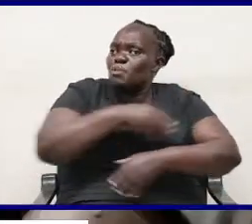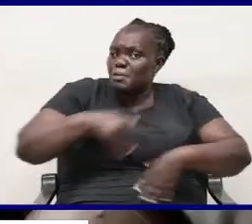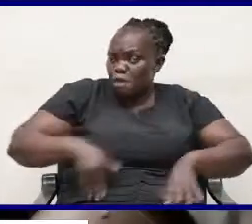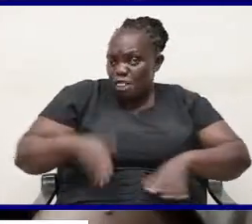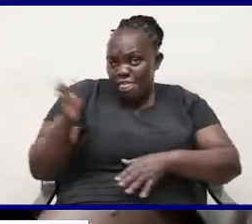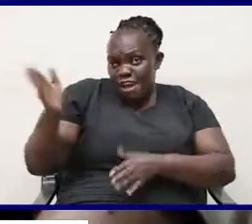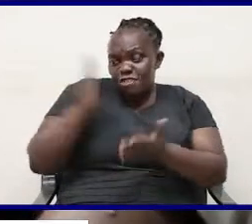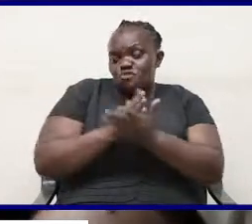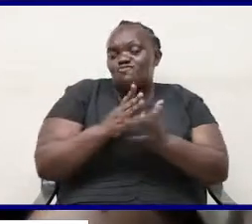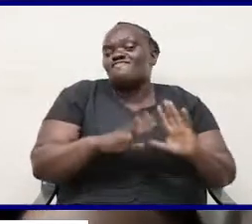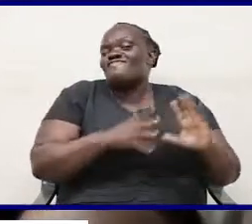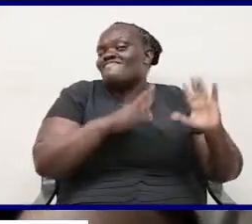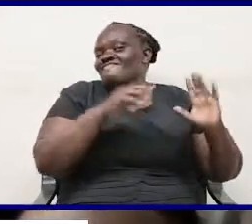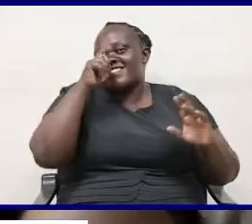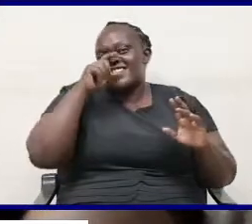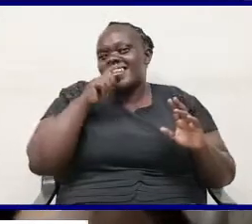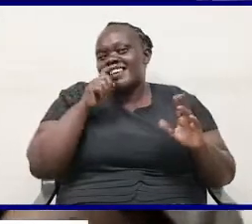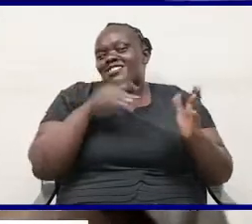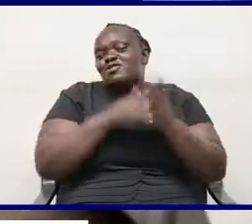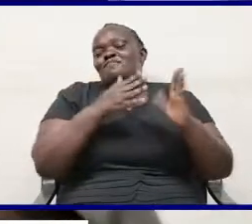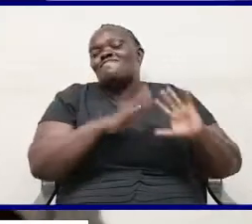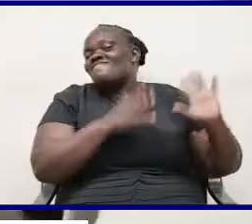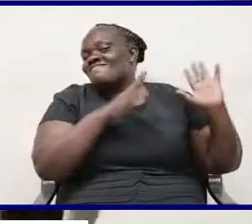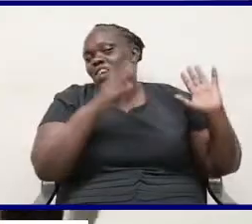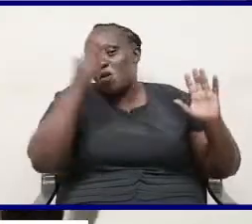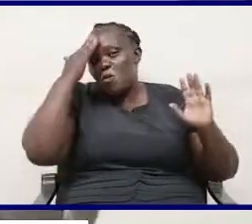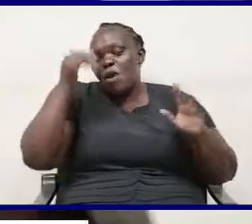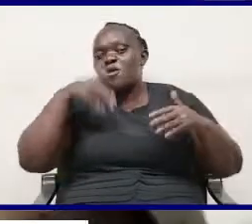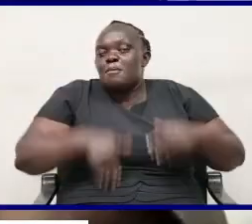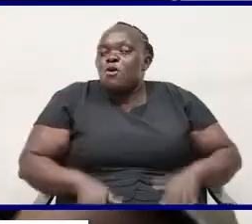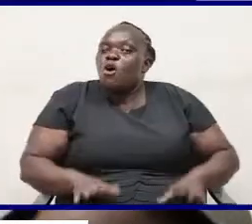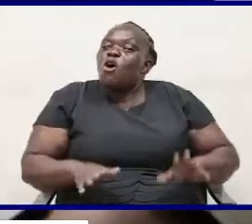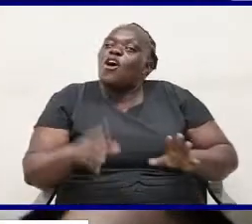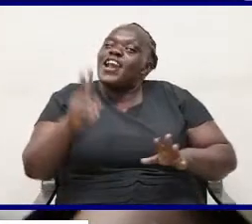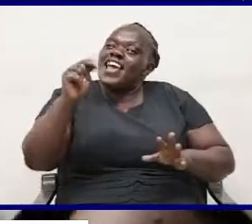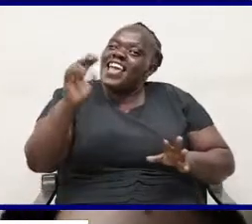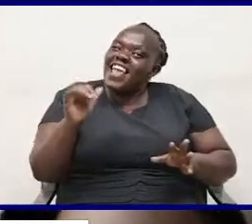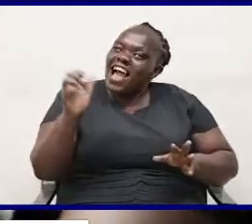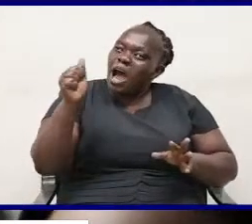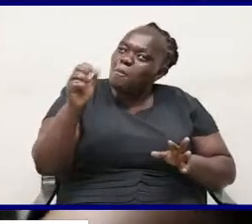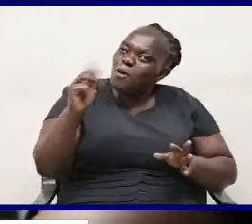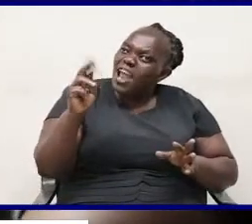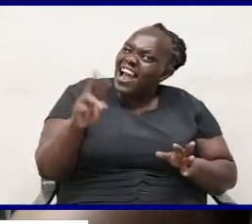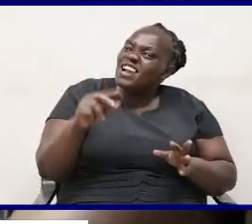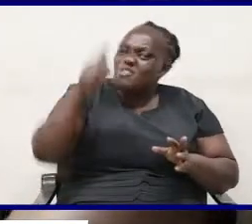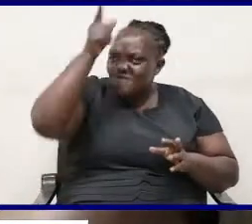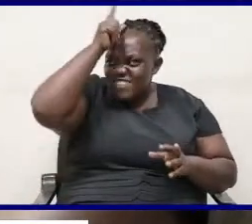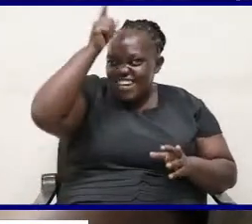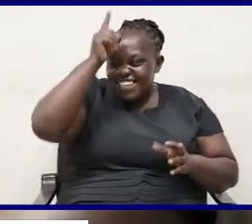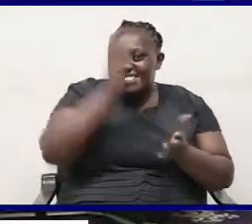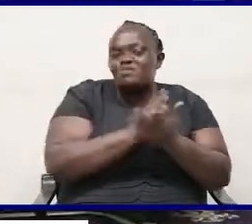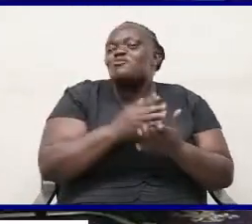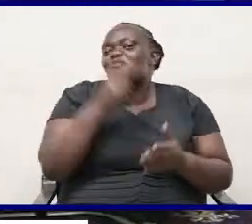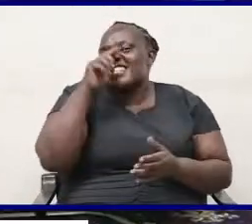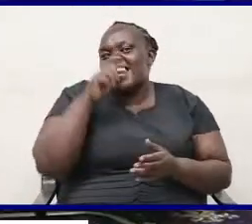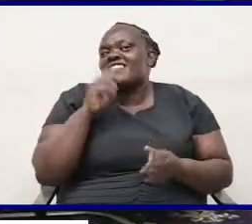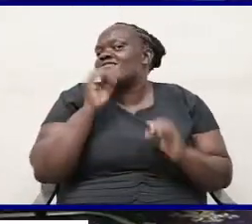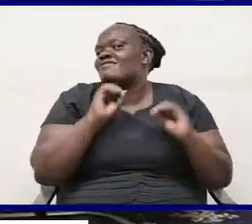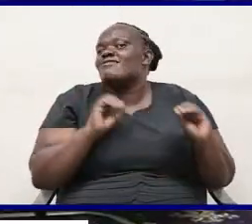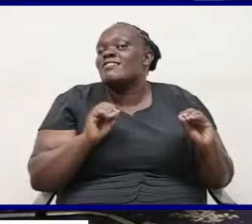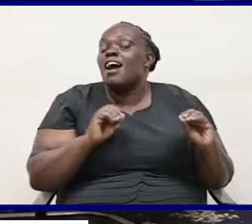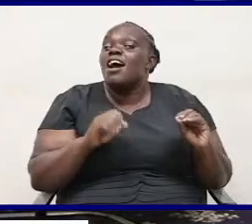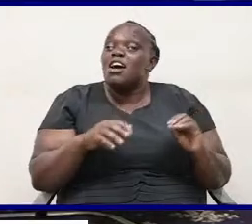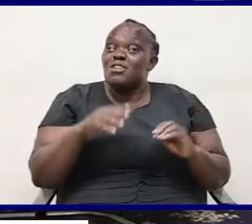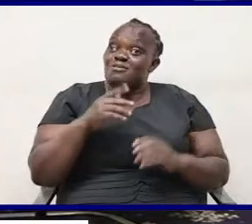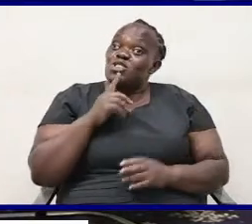hapo. We wacha kiwaru, kwani wewe kwa sababu umezaliwa huko Nyamulanga na unafikiri watu ndio, acha hiyo maneno.